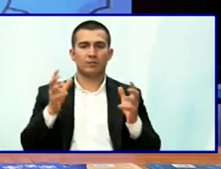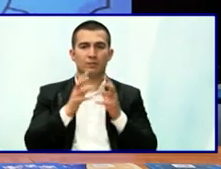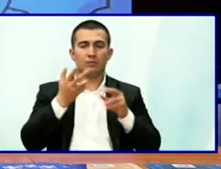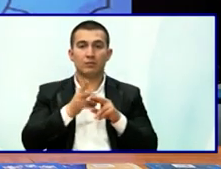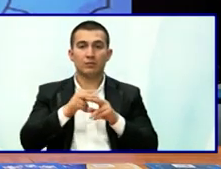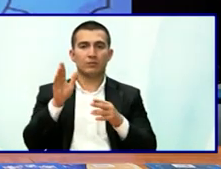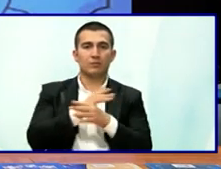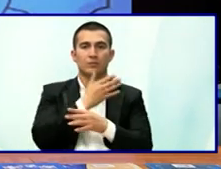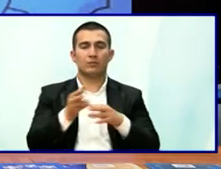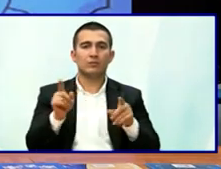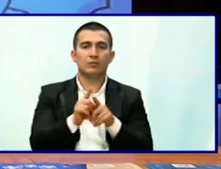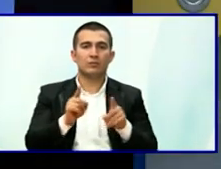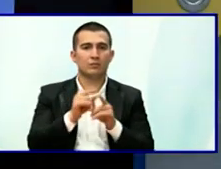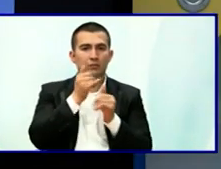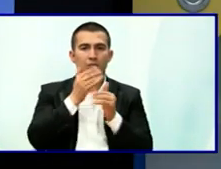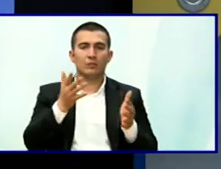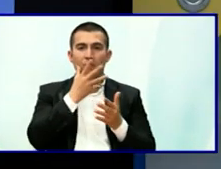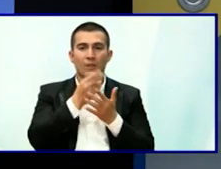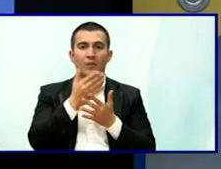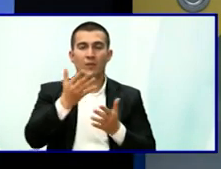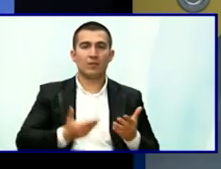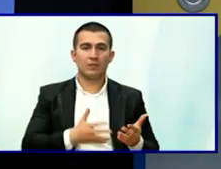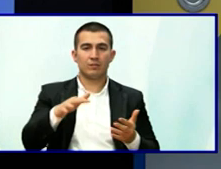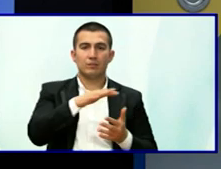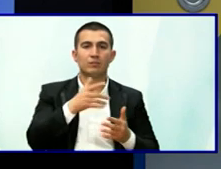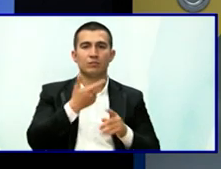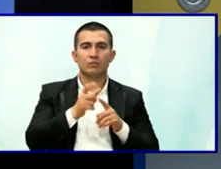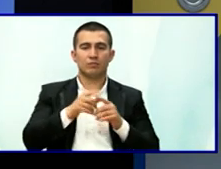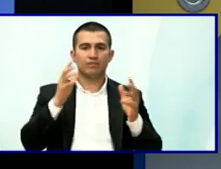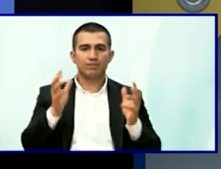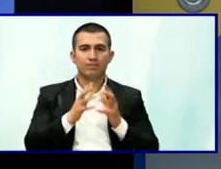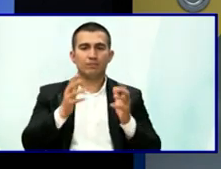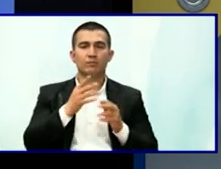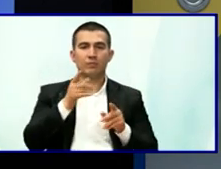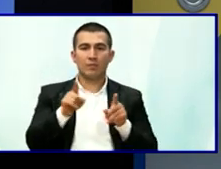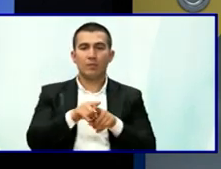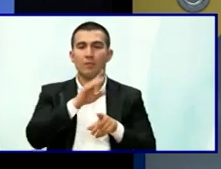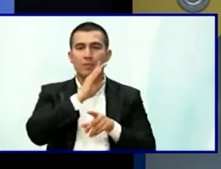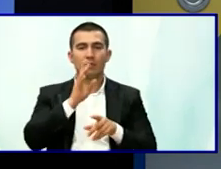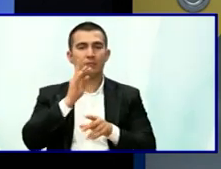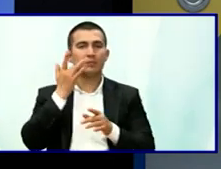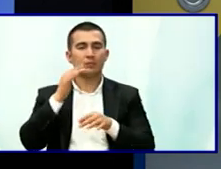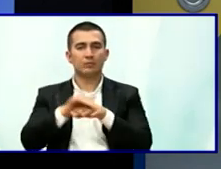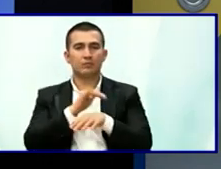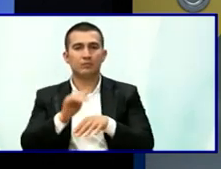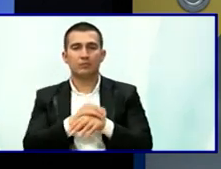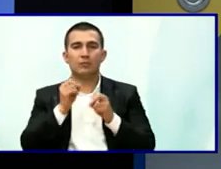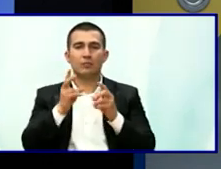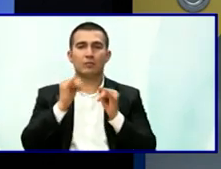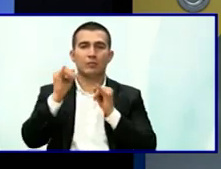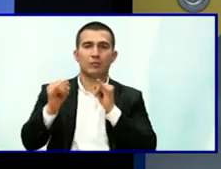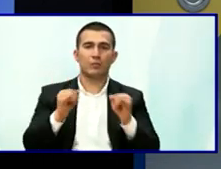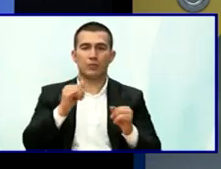ham bo'lmaydi. Vatanni qadrlagan, onani suygan insondan yomonlik chiqmaydi. Xo'sh, Abdulla